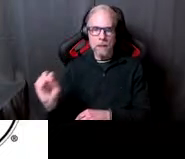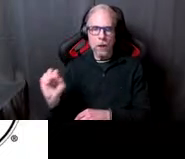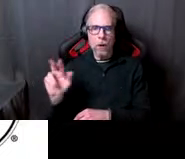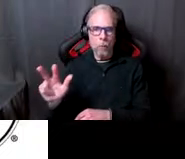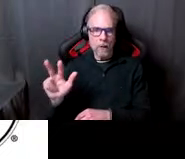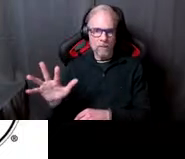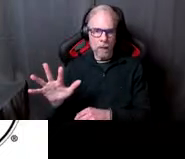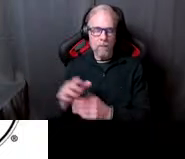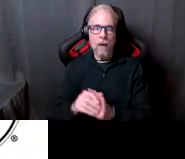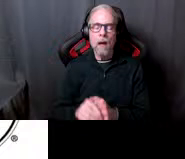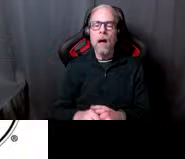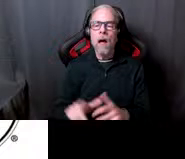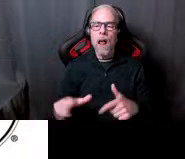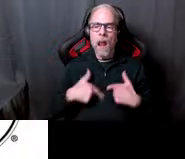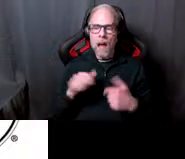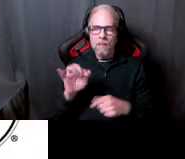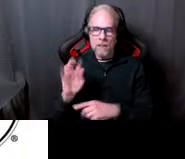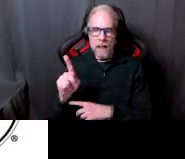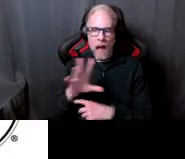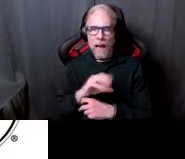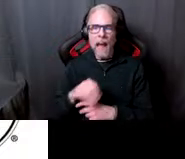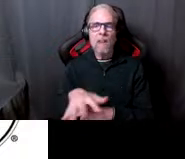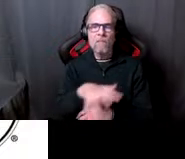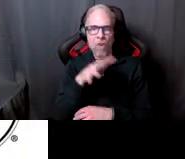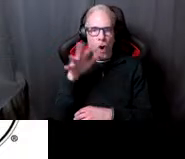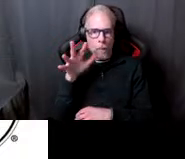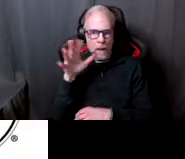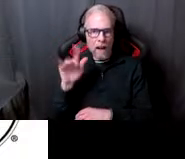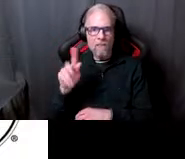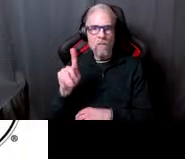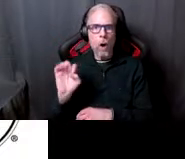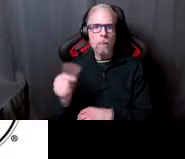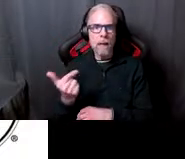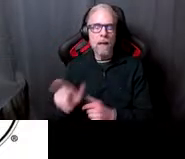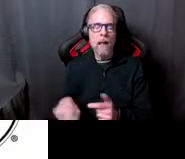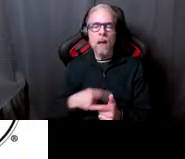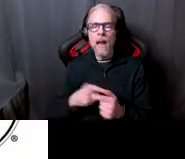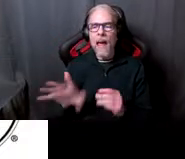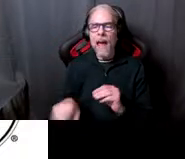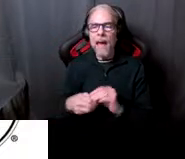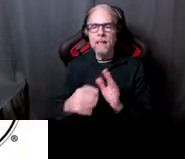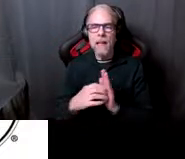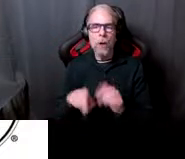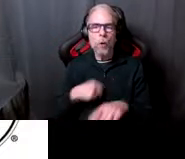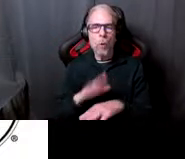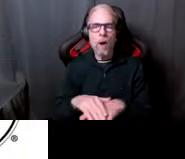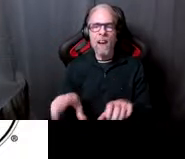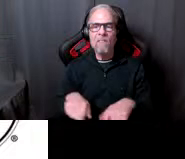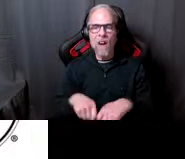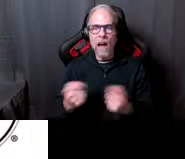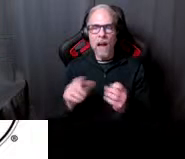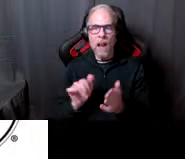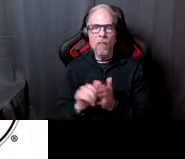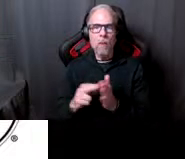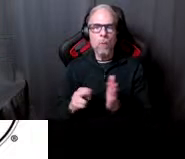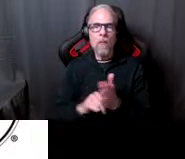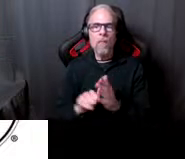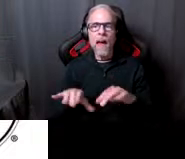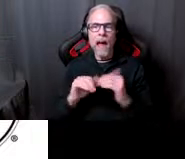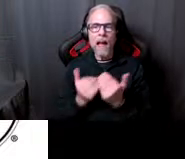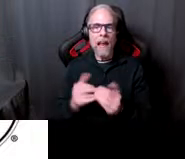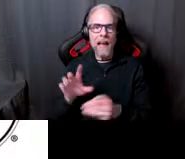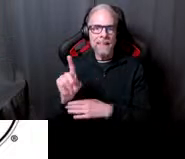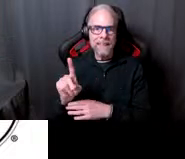736.010.0035, livestock and farming. We added the section on violation to this rule are a Class D